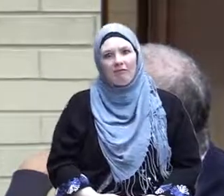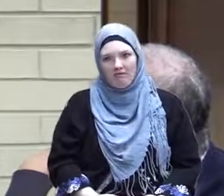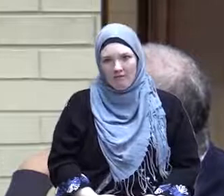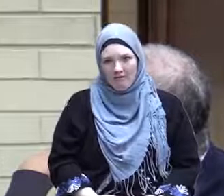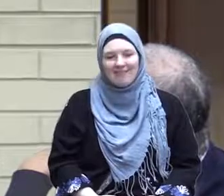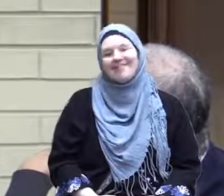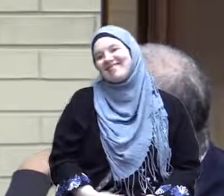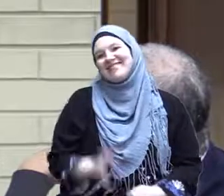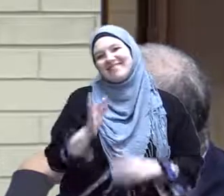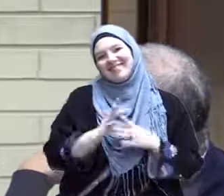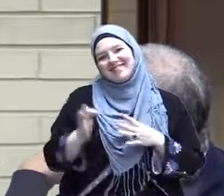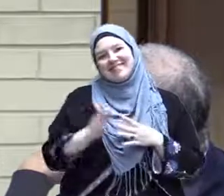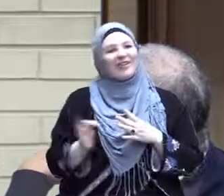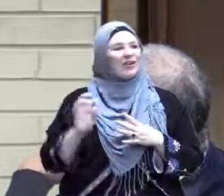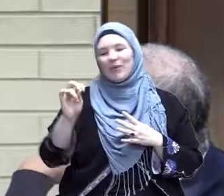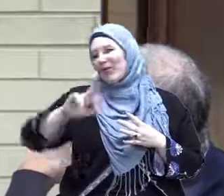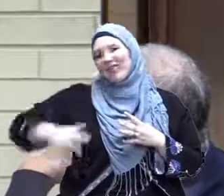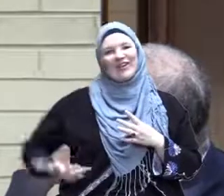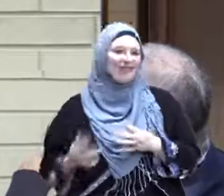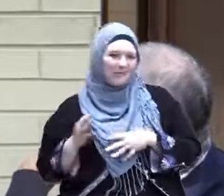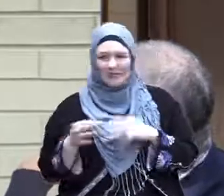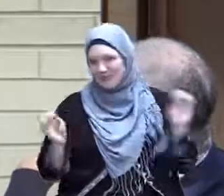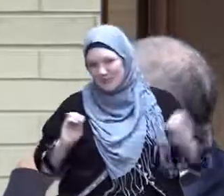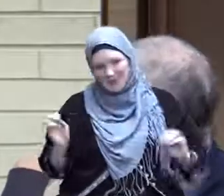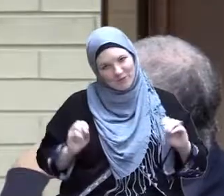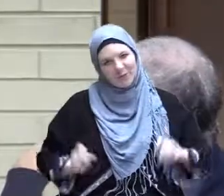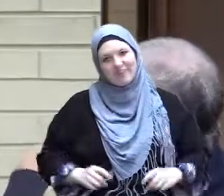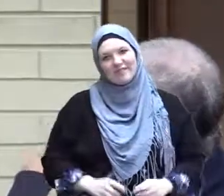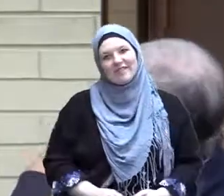These are the choices. There is no third choice.